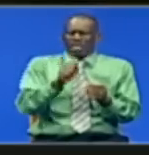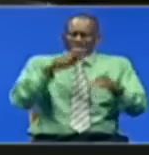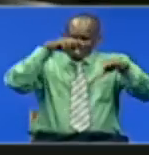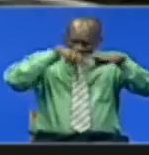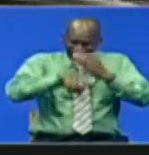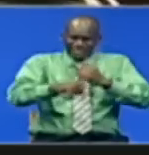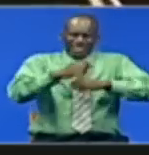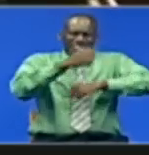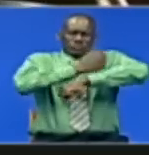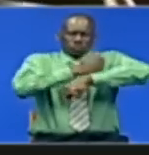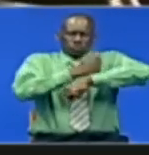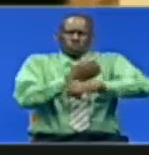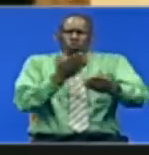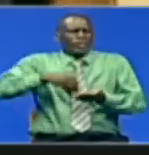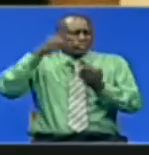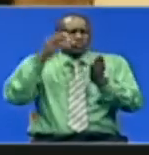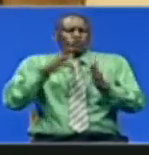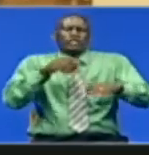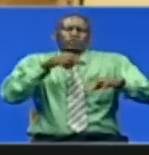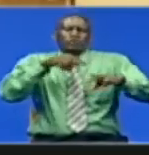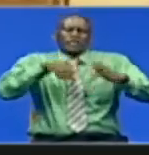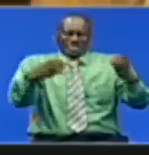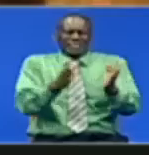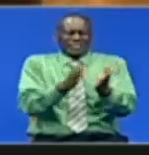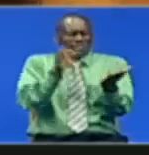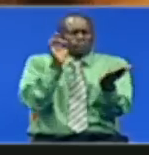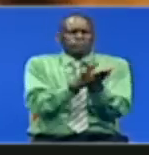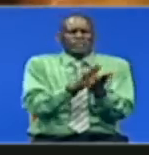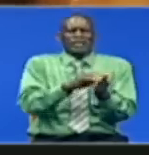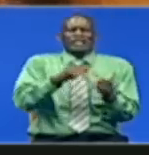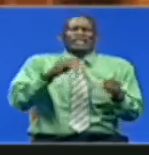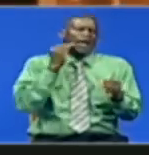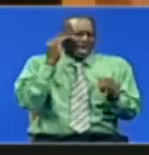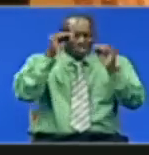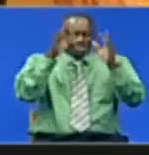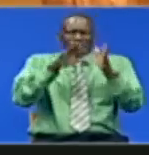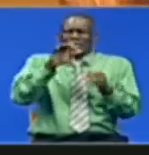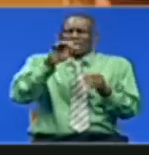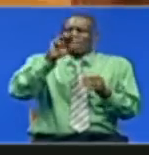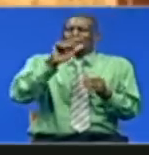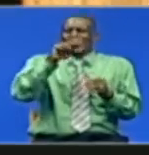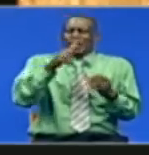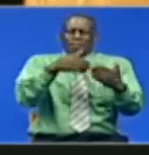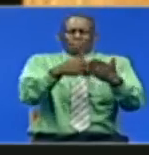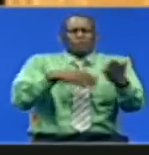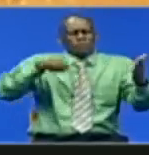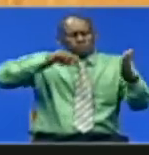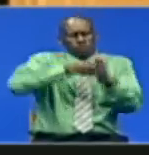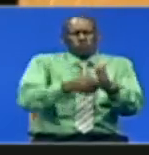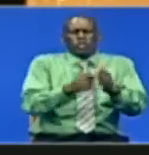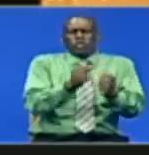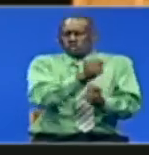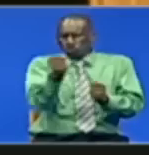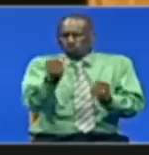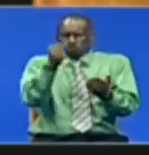school while the students were in class and ejected the principal, Alex Maina, before locking the doors with their padlocks. Everything they want to